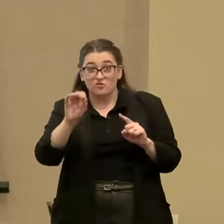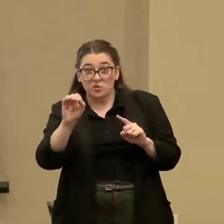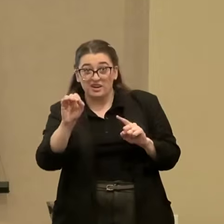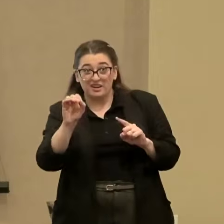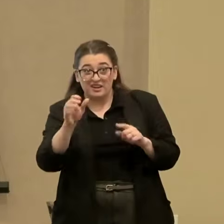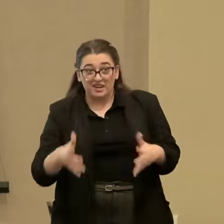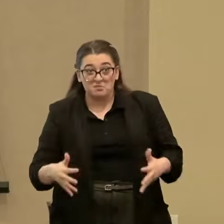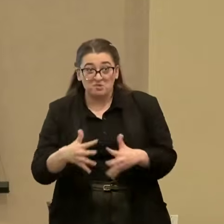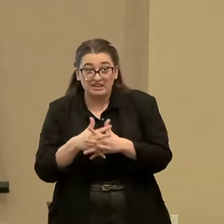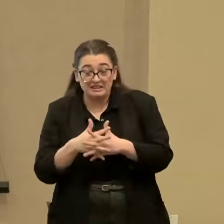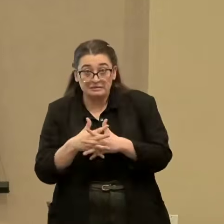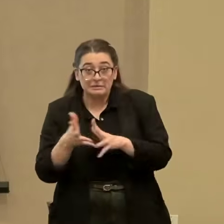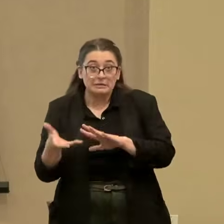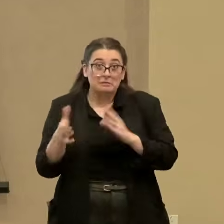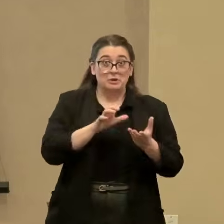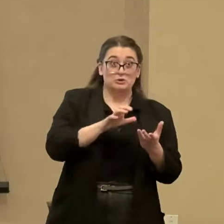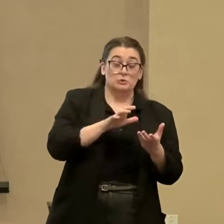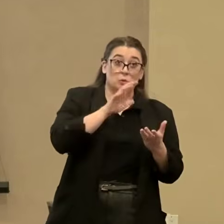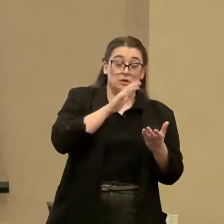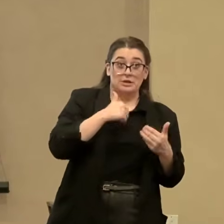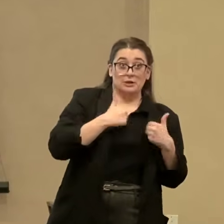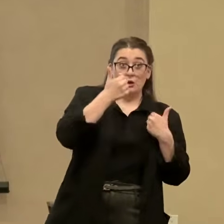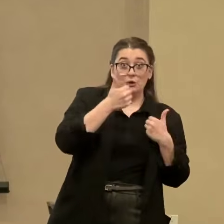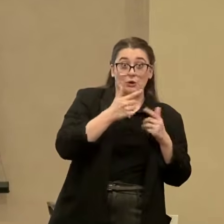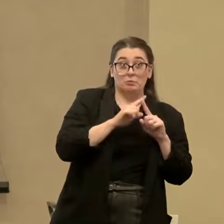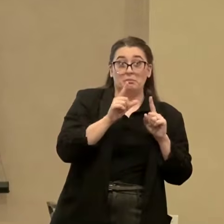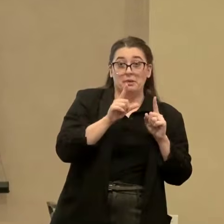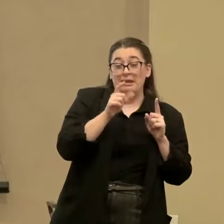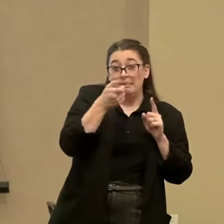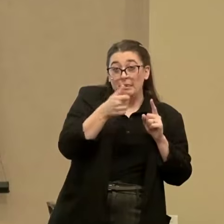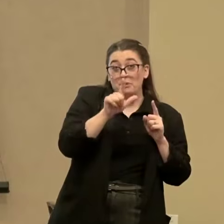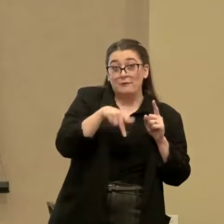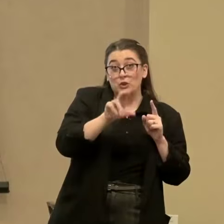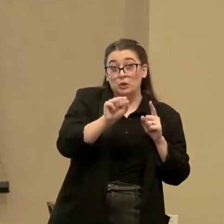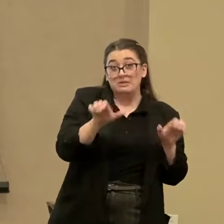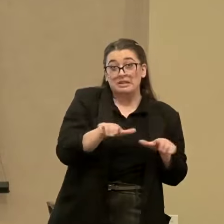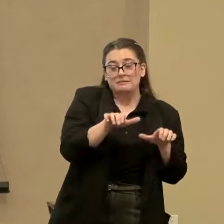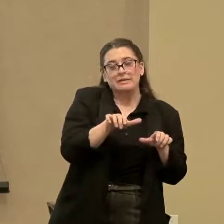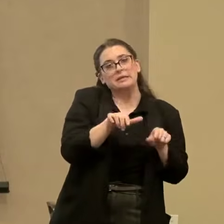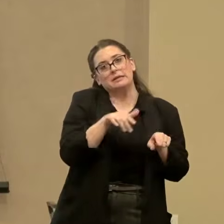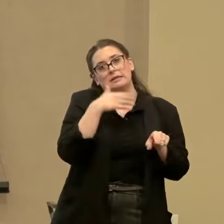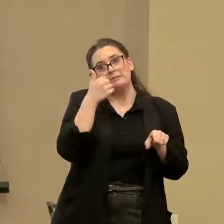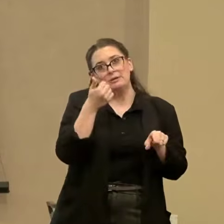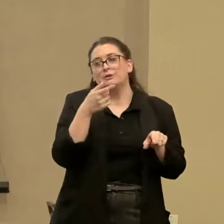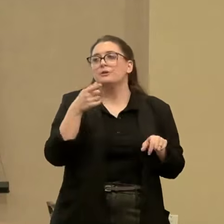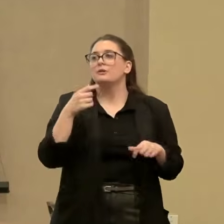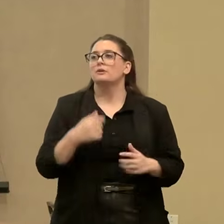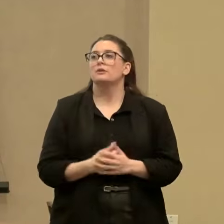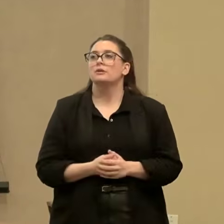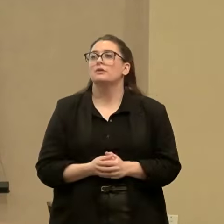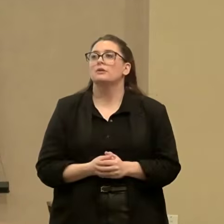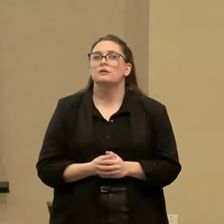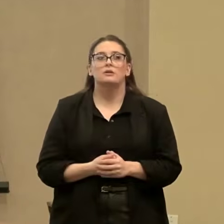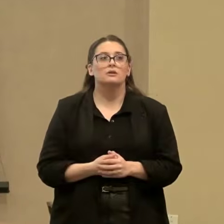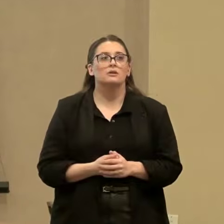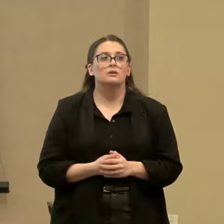is higher than with a little bit of lupus disease activity. We're going to take one question online. I know, but we'll